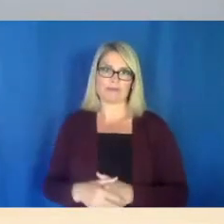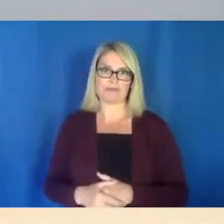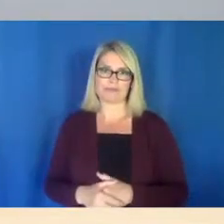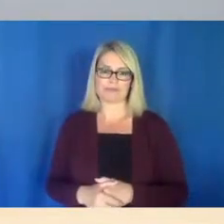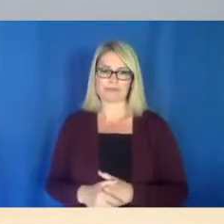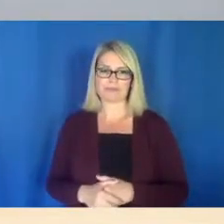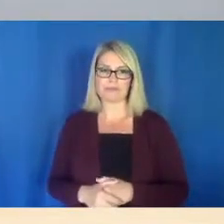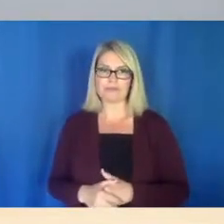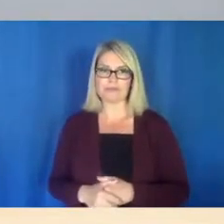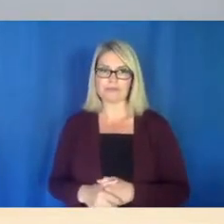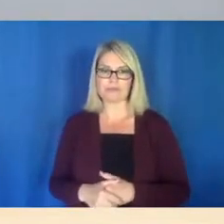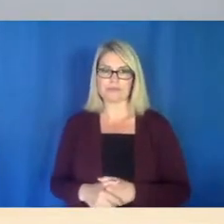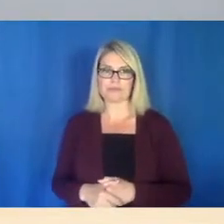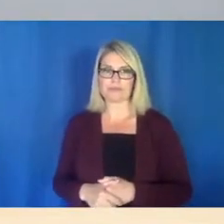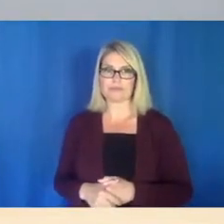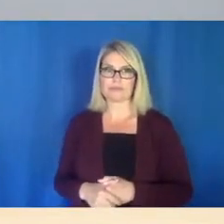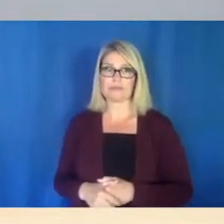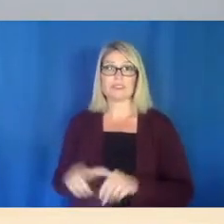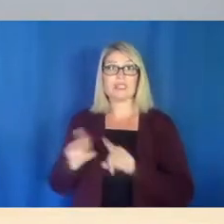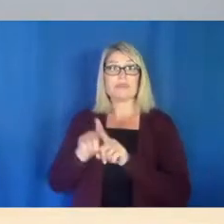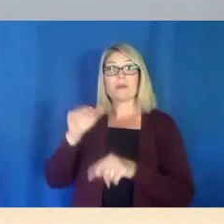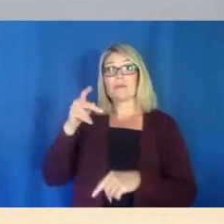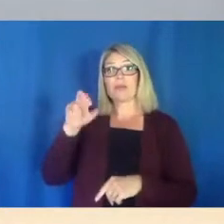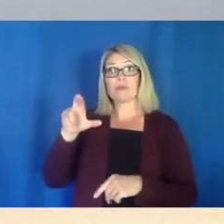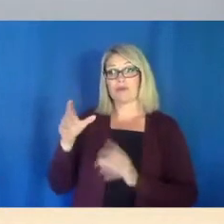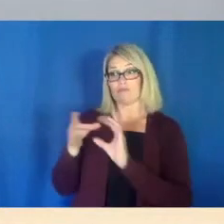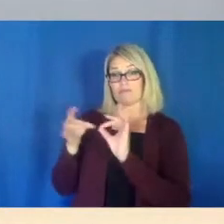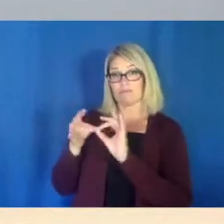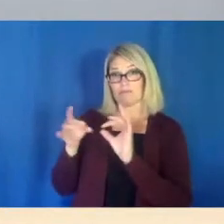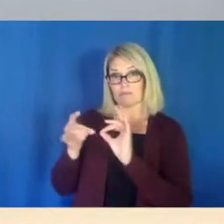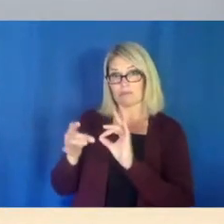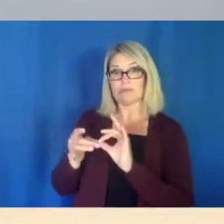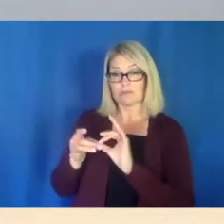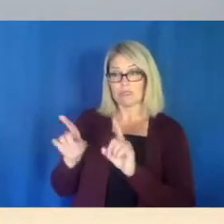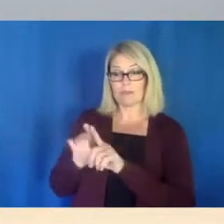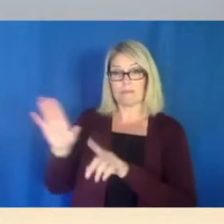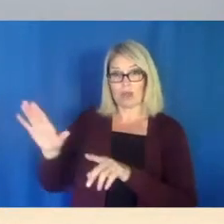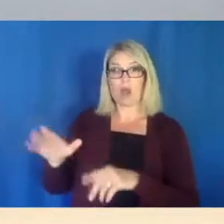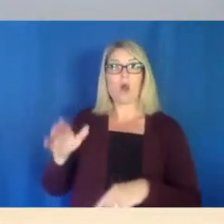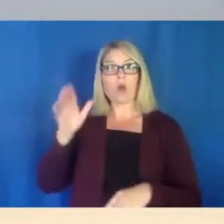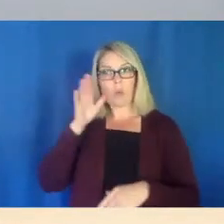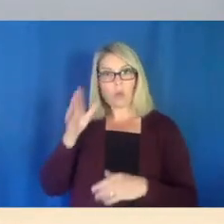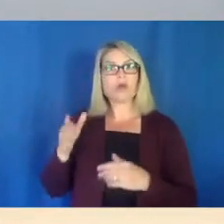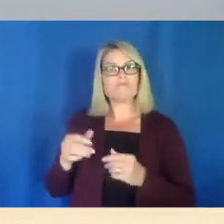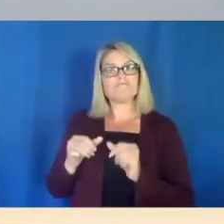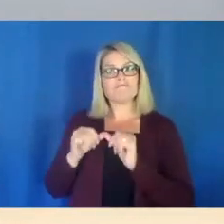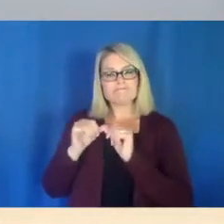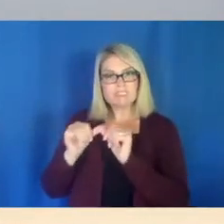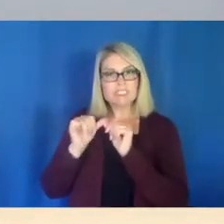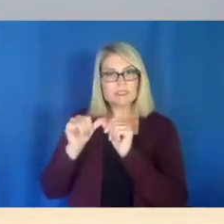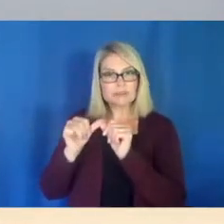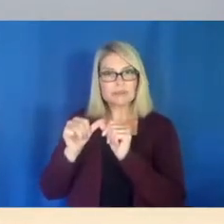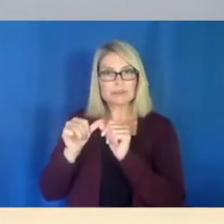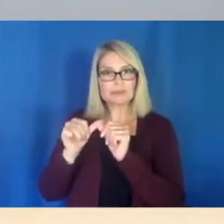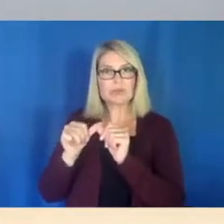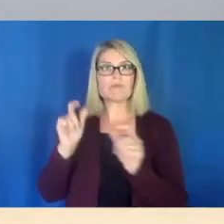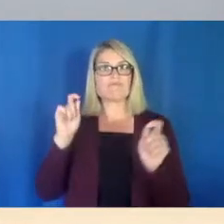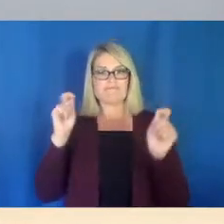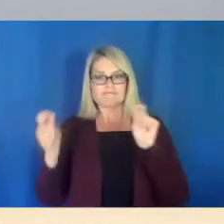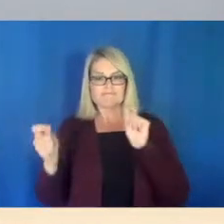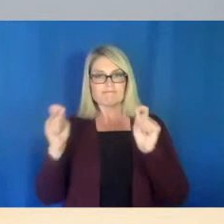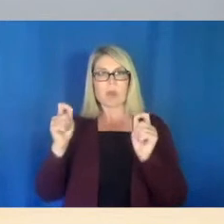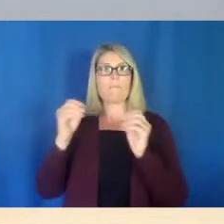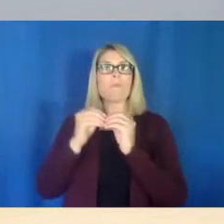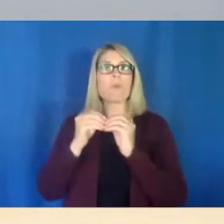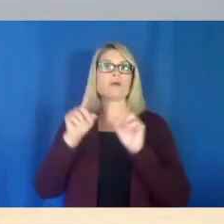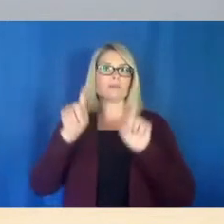And as the Premier mentioned, we will be still considering and looking at the possibility of adjusting our testing regimen